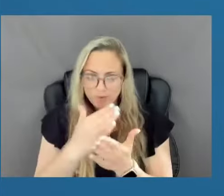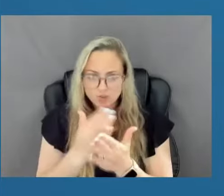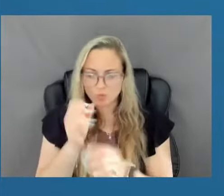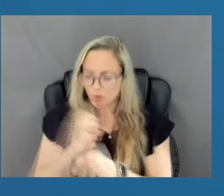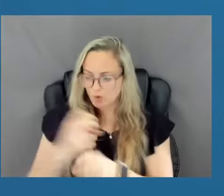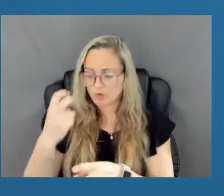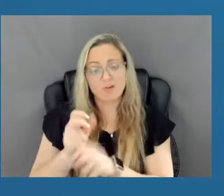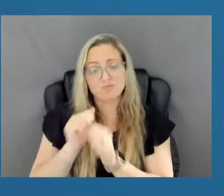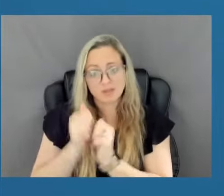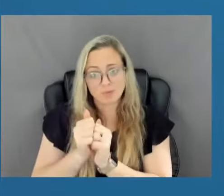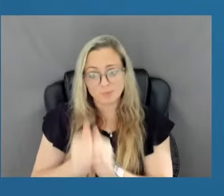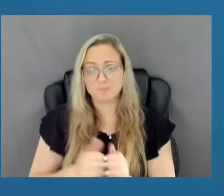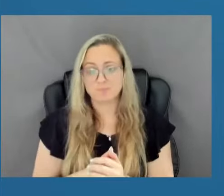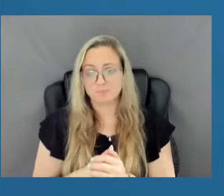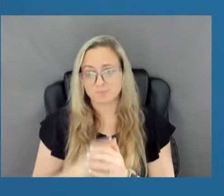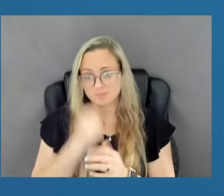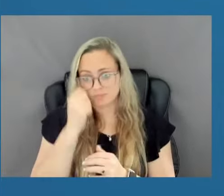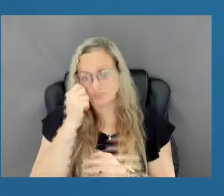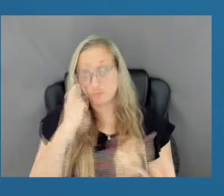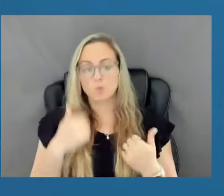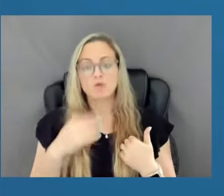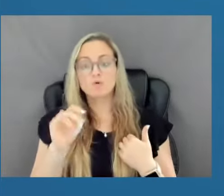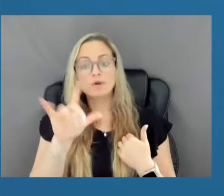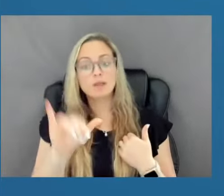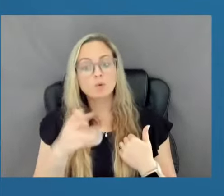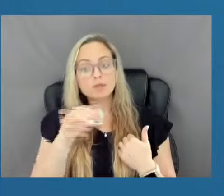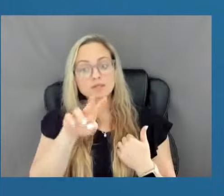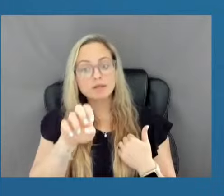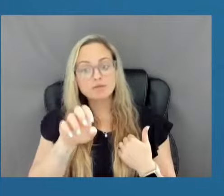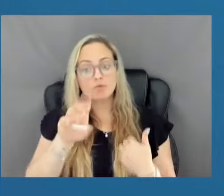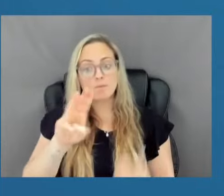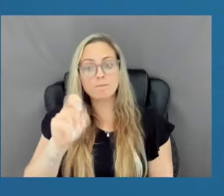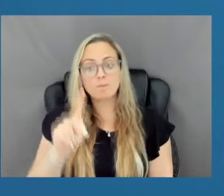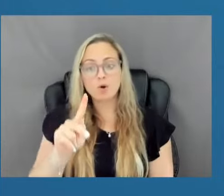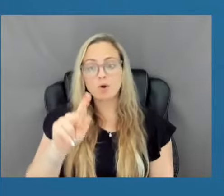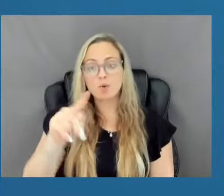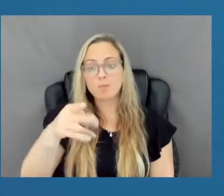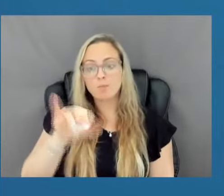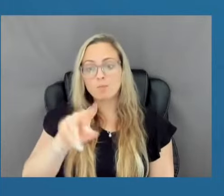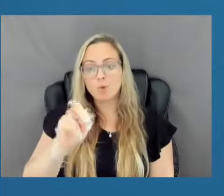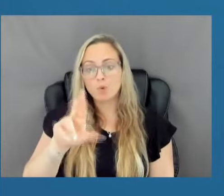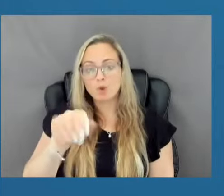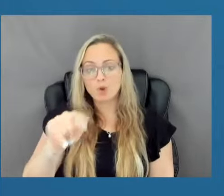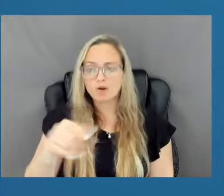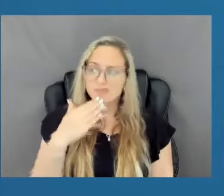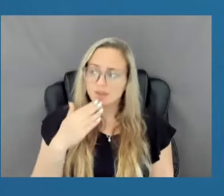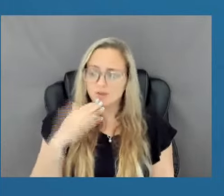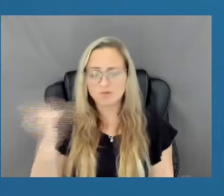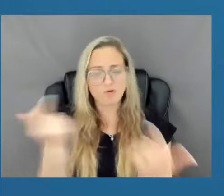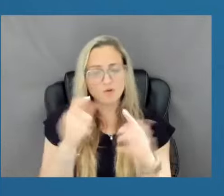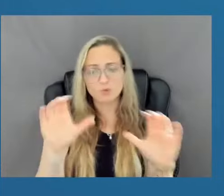together. Also, we have our County Executive, Mark Polenkars, who's joined us. Thank you, County Executive, for all you do.